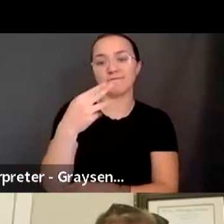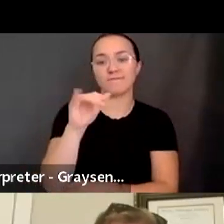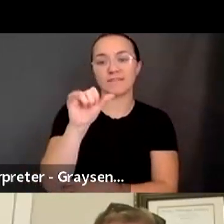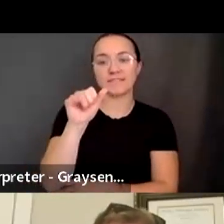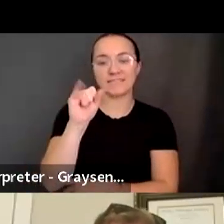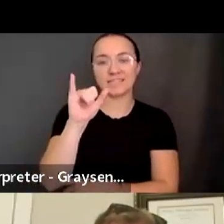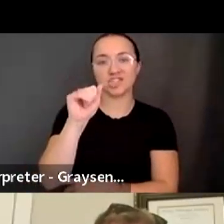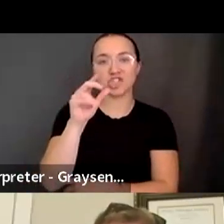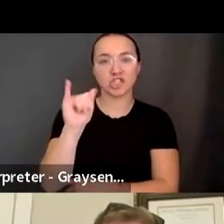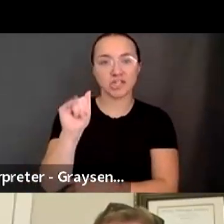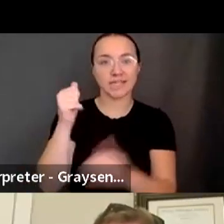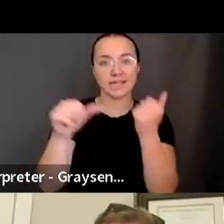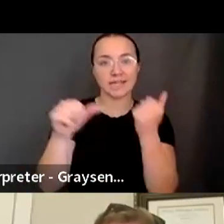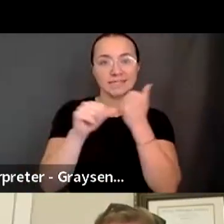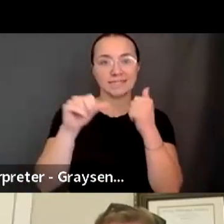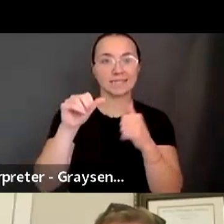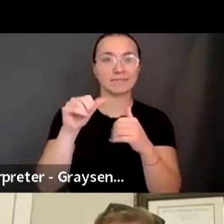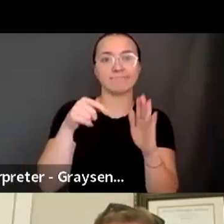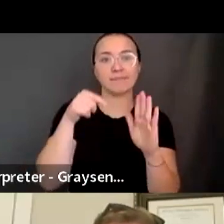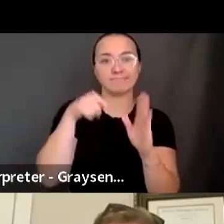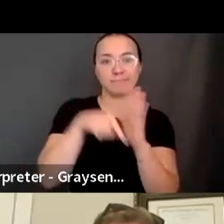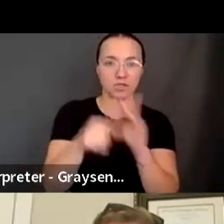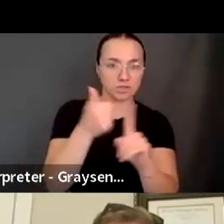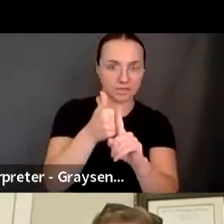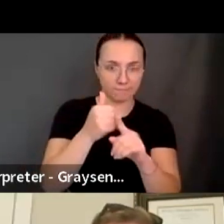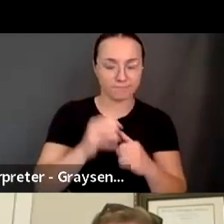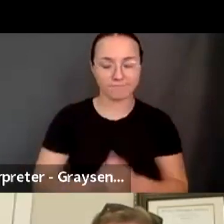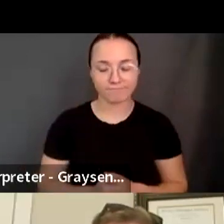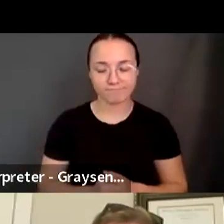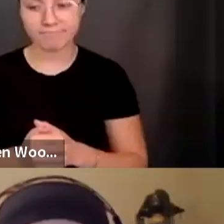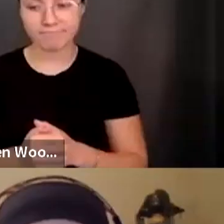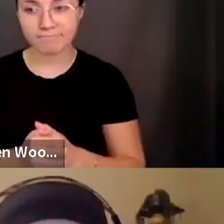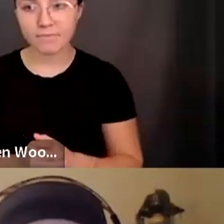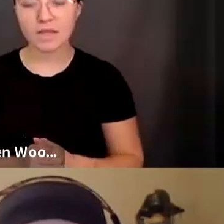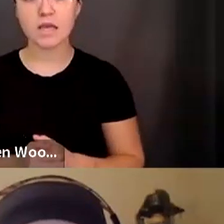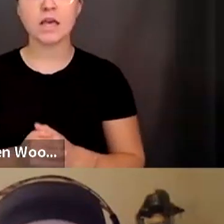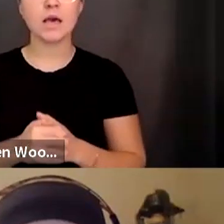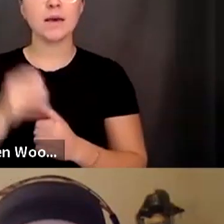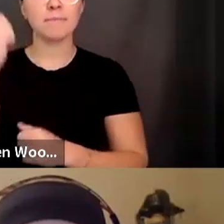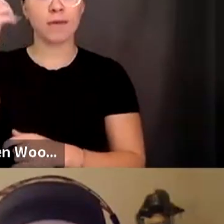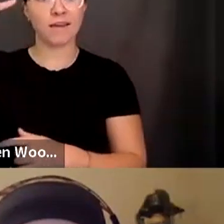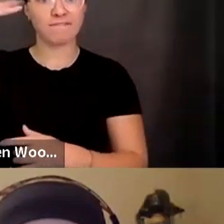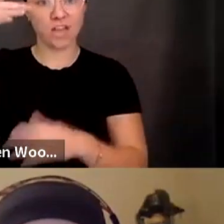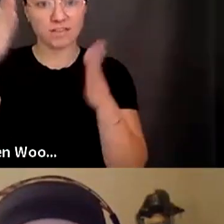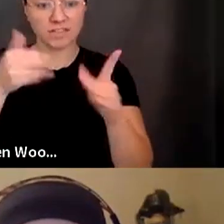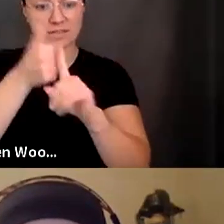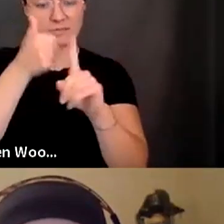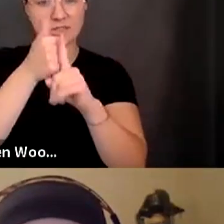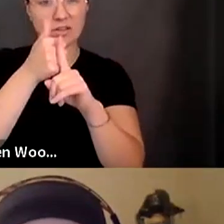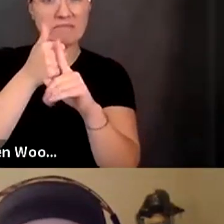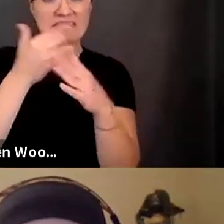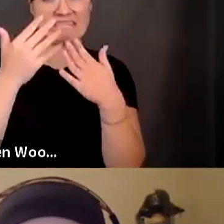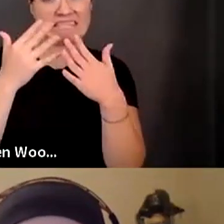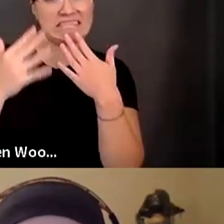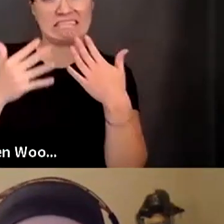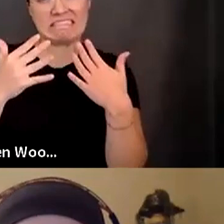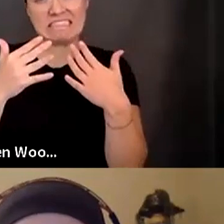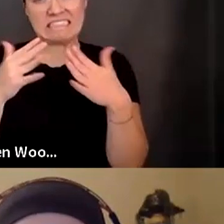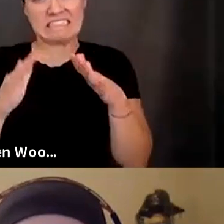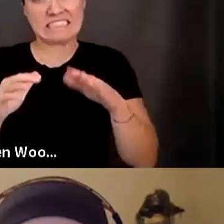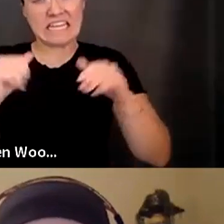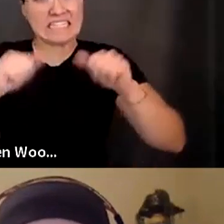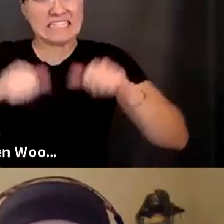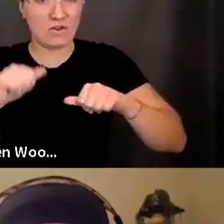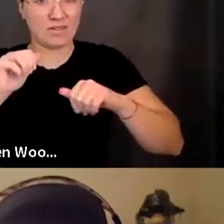on the basis of disability. But philosophers are pushing back on this idea that having a disability